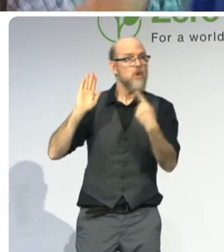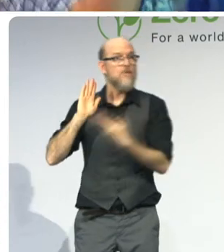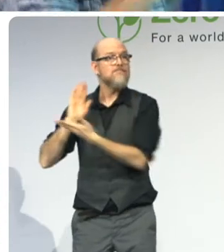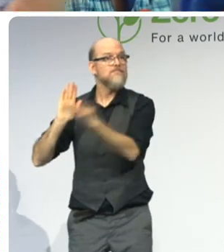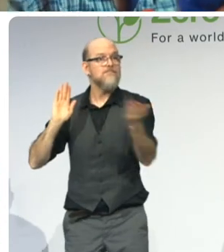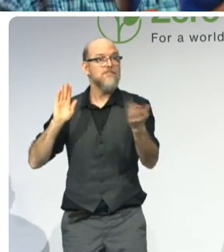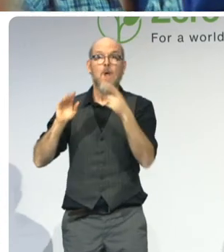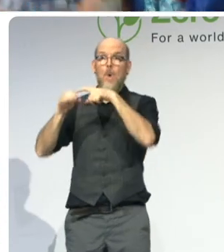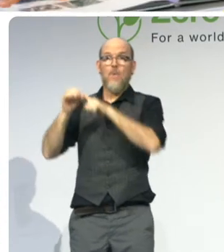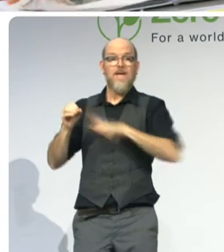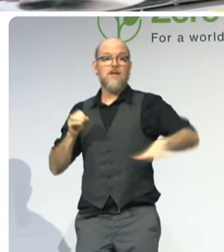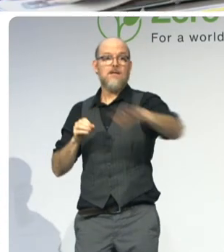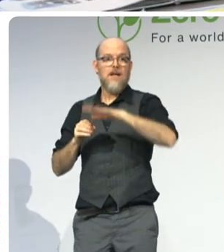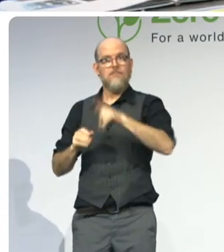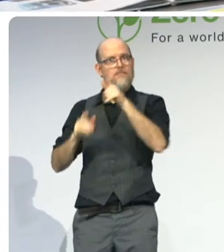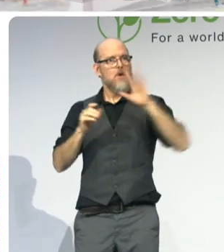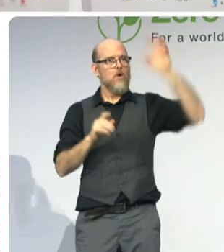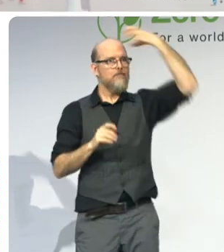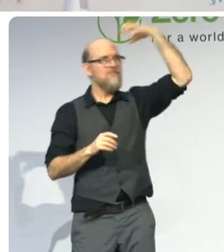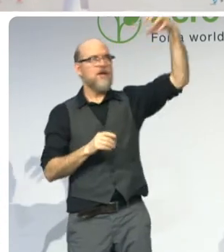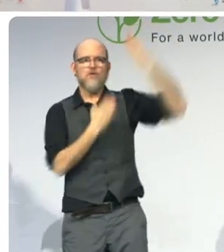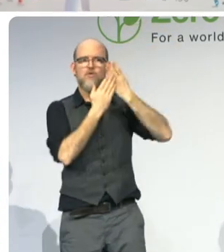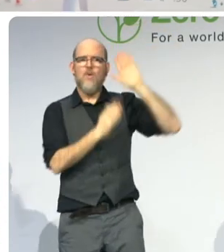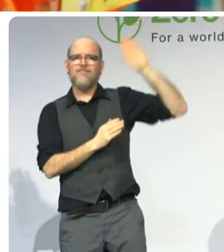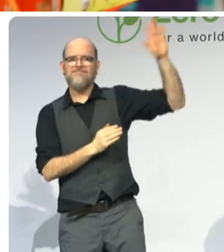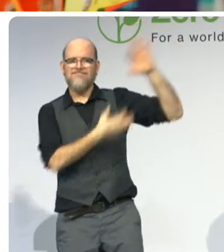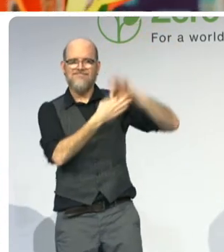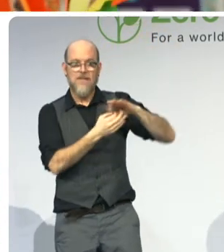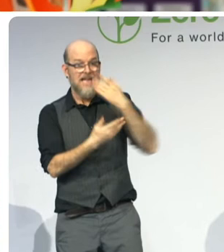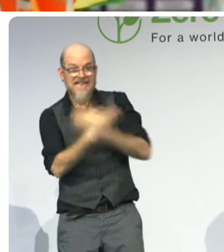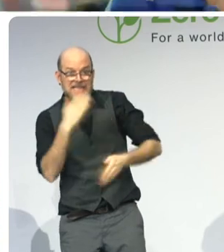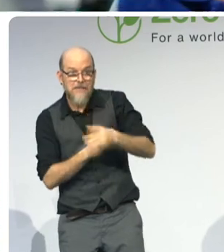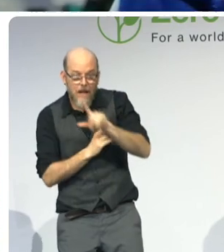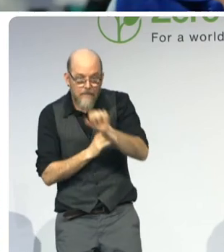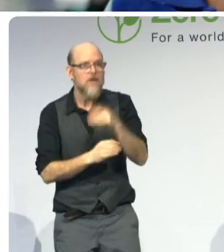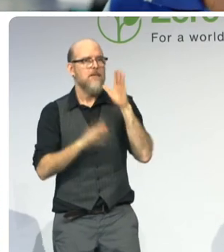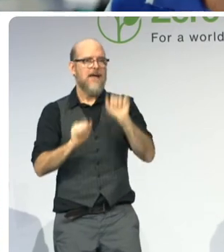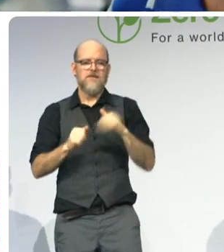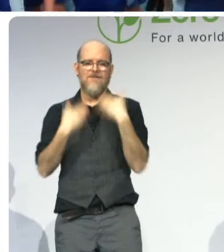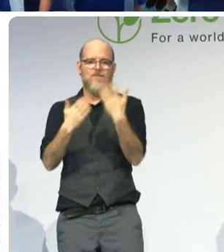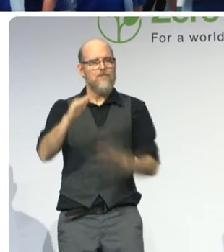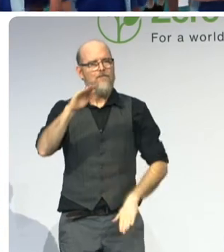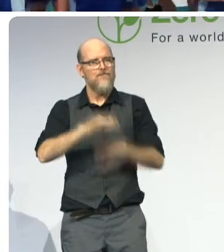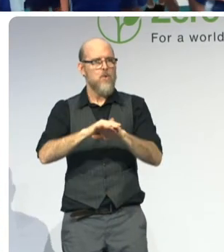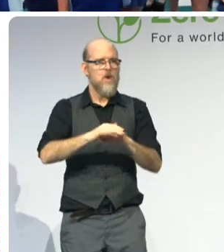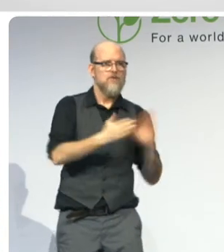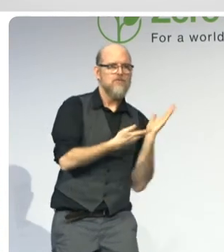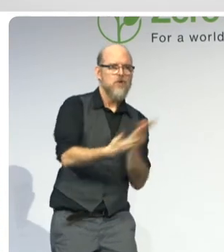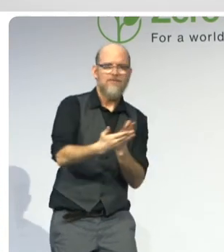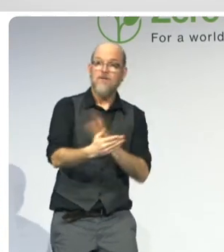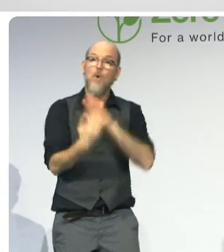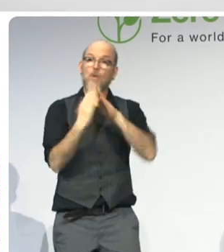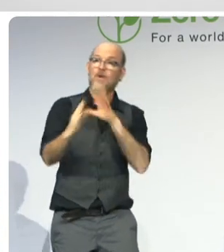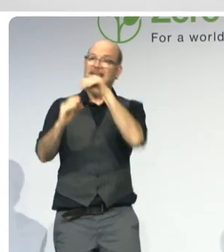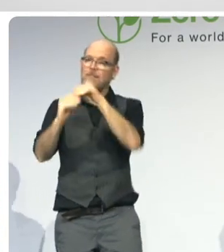schools receive the support they need to belong to the school community. It includes all state schools and